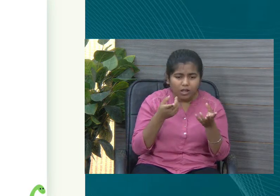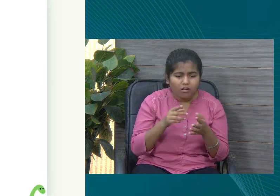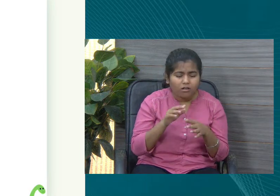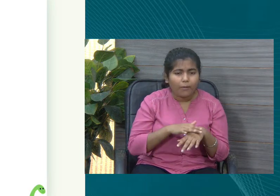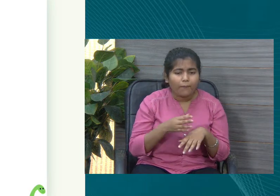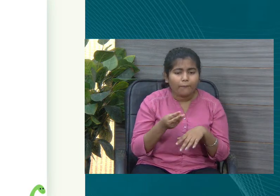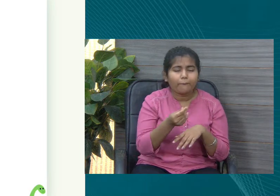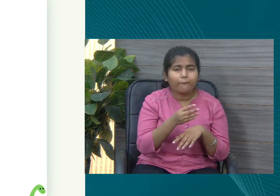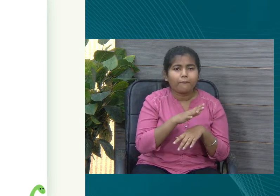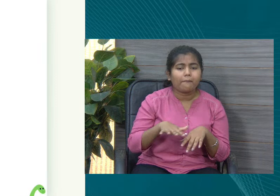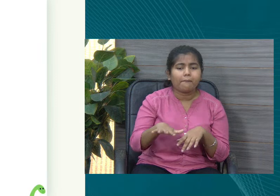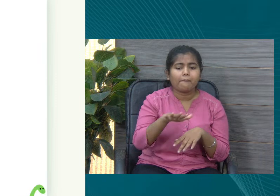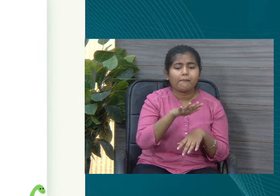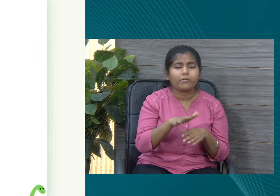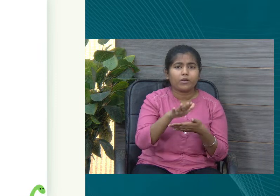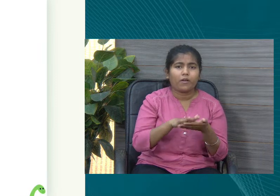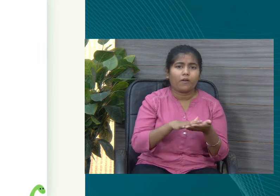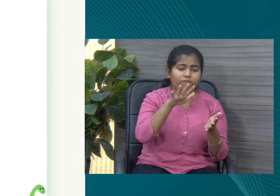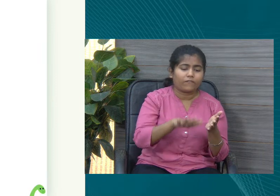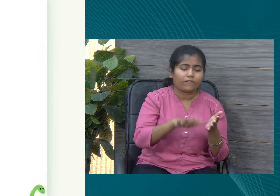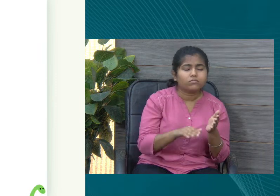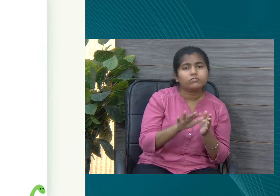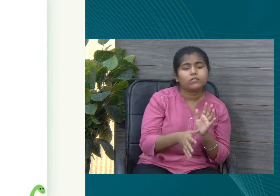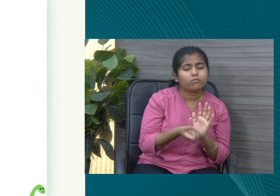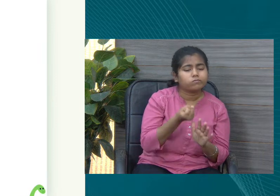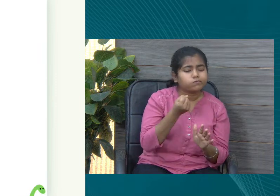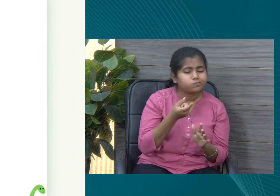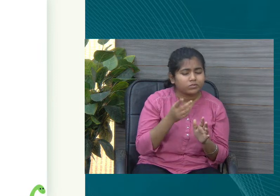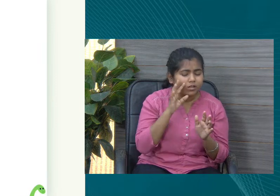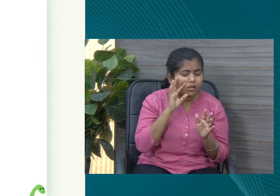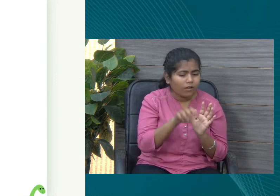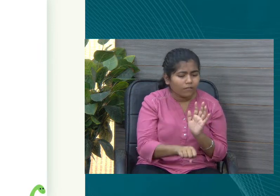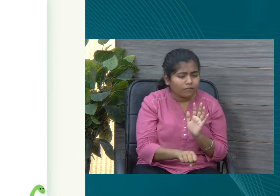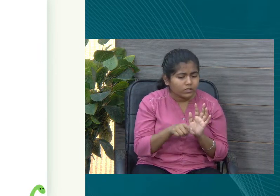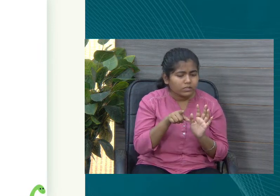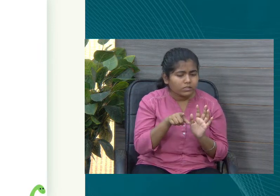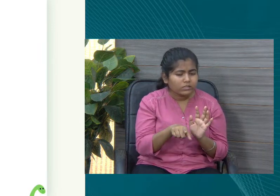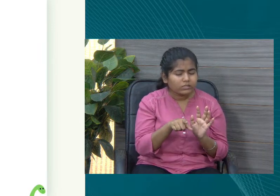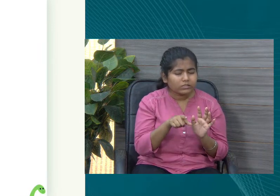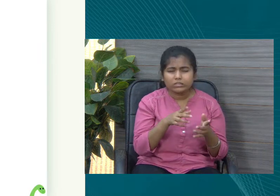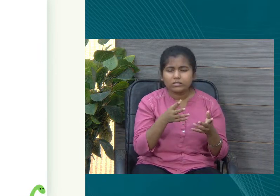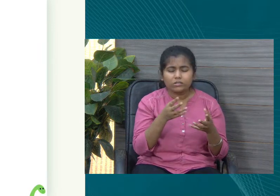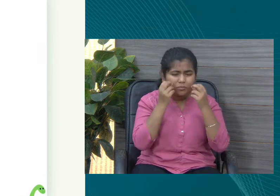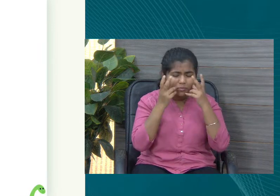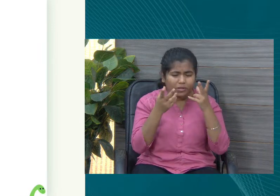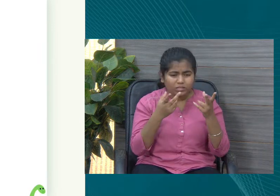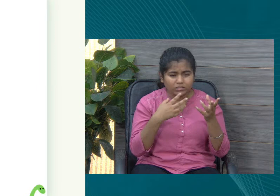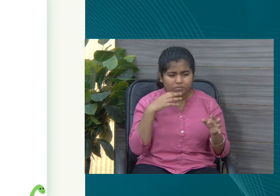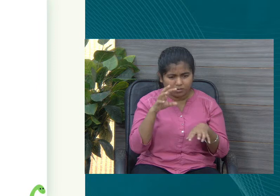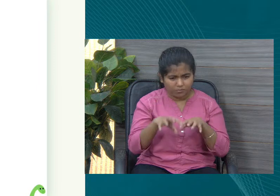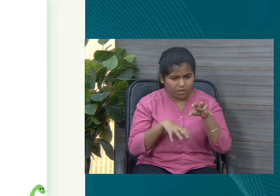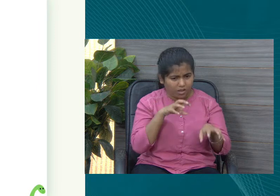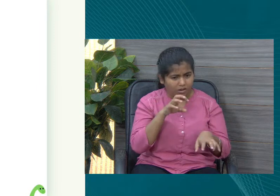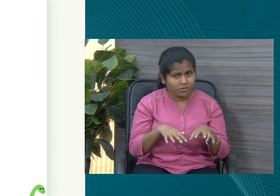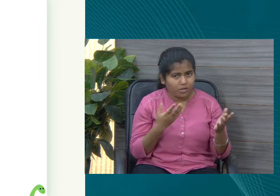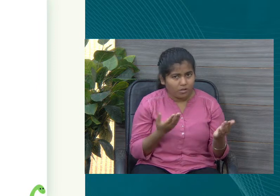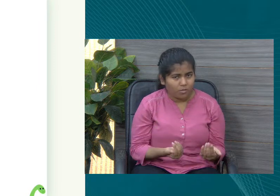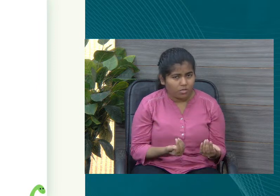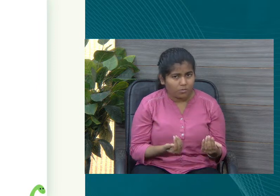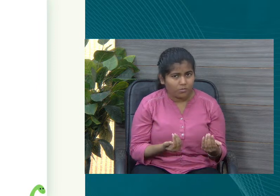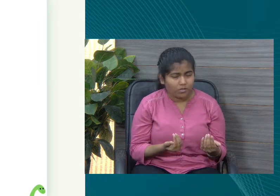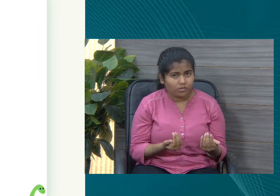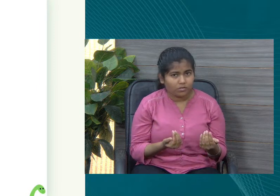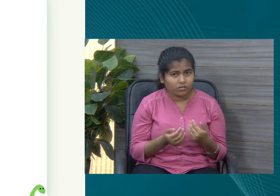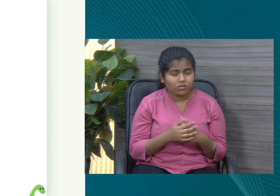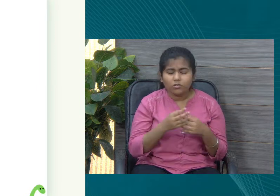you have guessed that it might have been some animal. So why he was amazed to see the footprint of an animal? Exactly. There could be animals. So